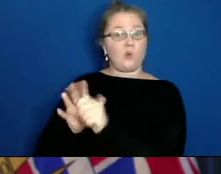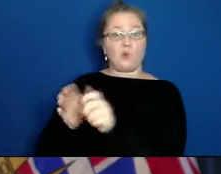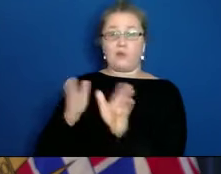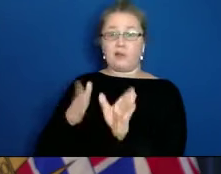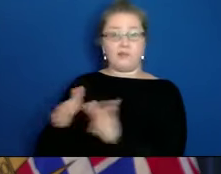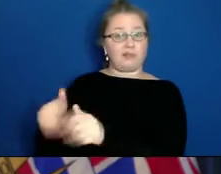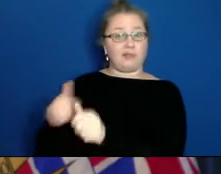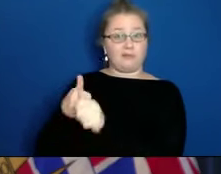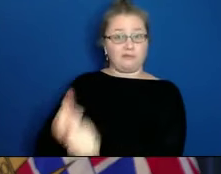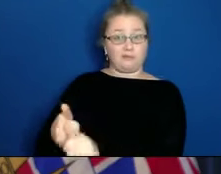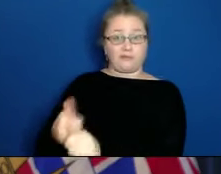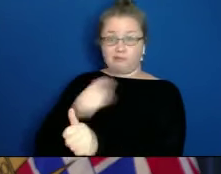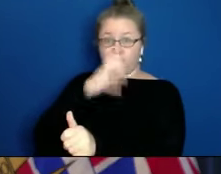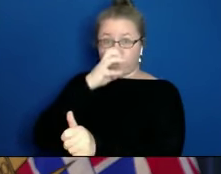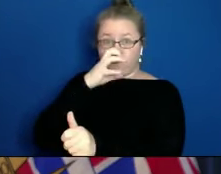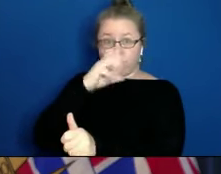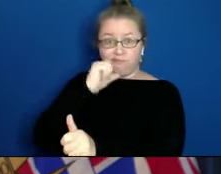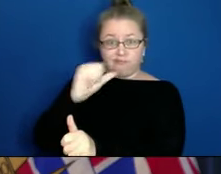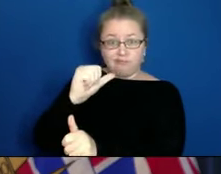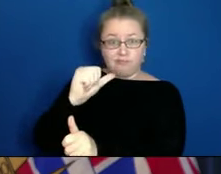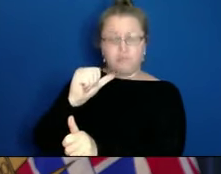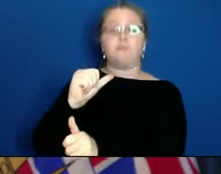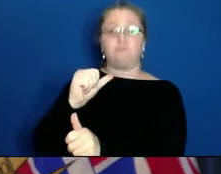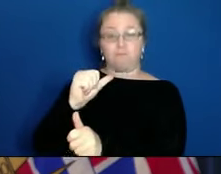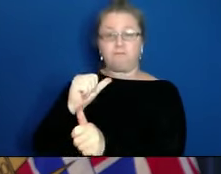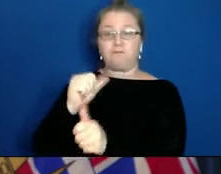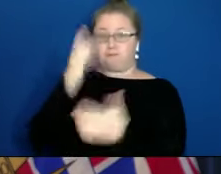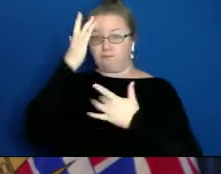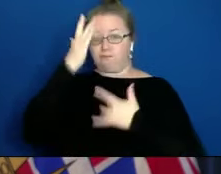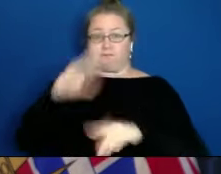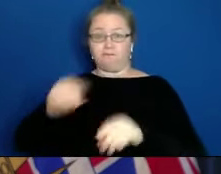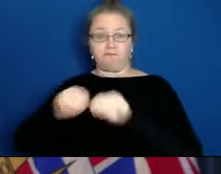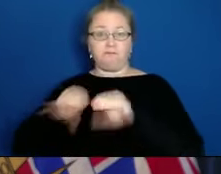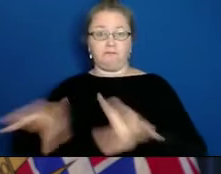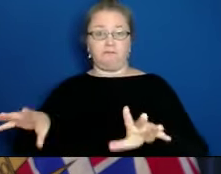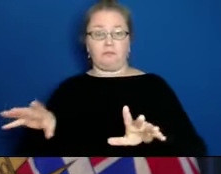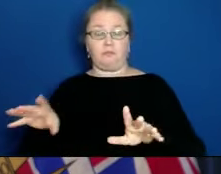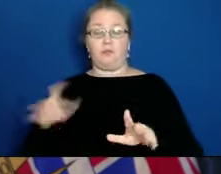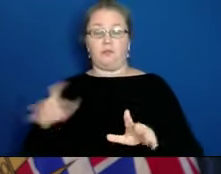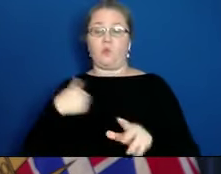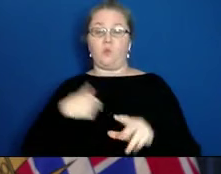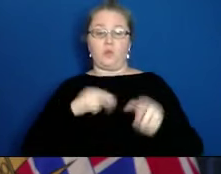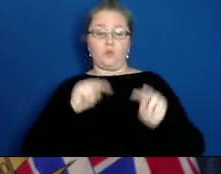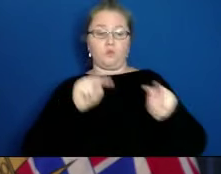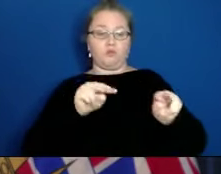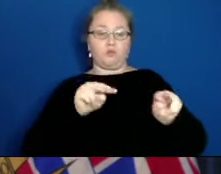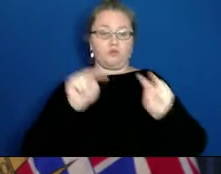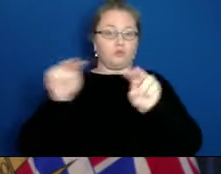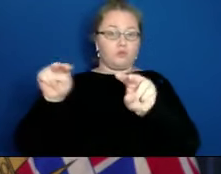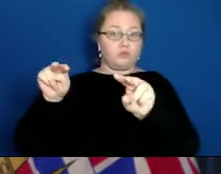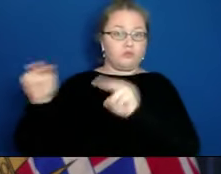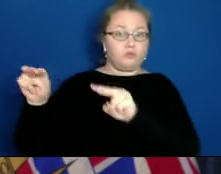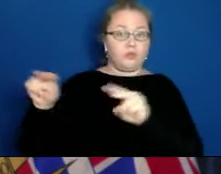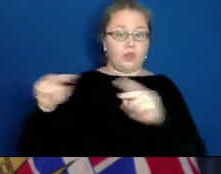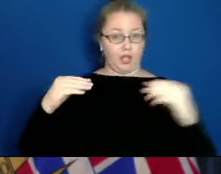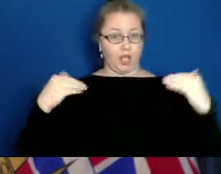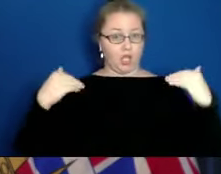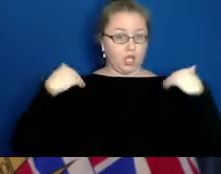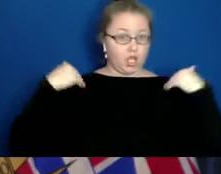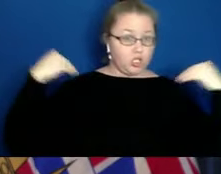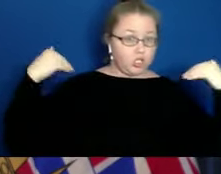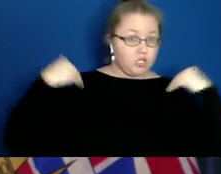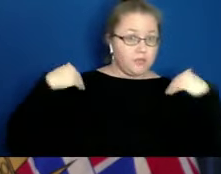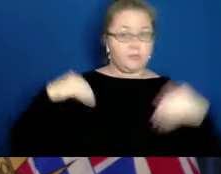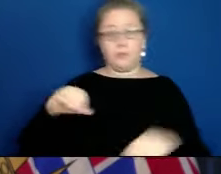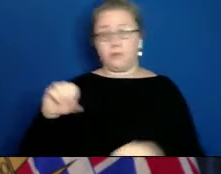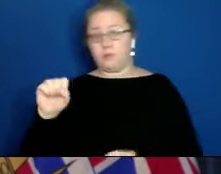can have transmission, and we will be monitoring this, and we will be shutting down gyms or studios where these safety plans